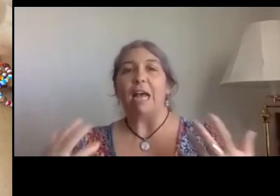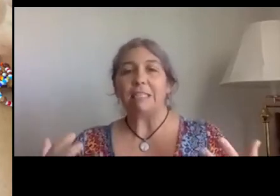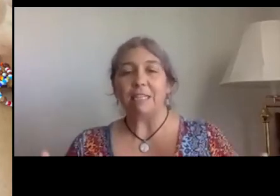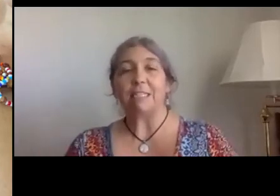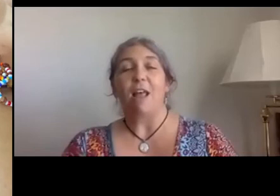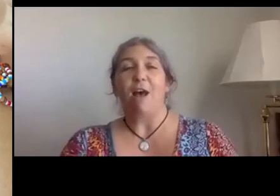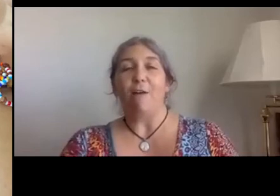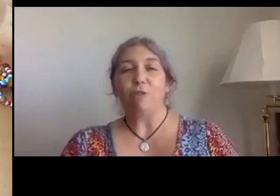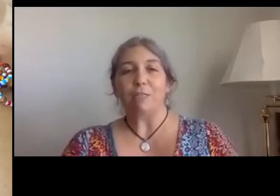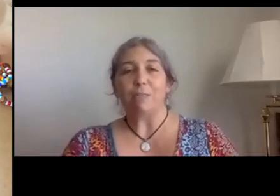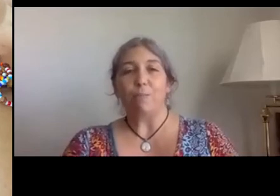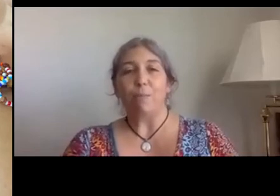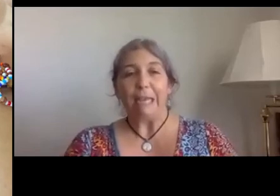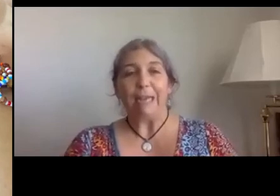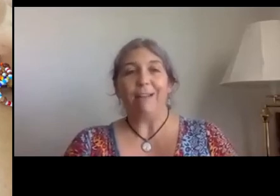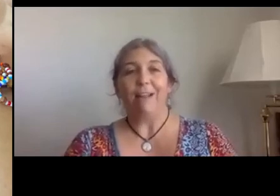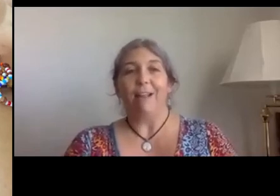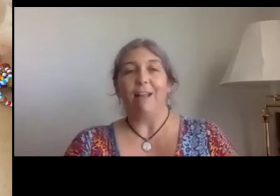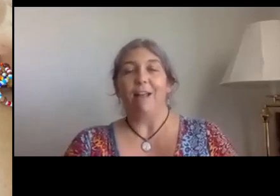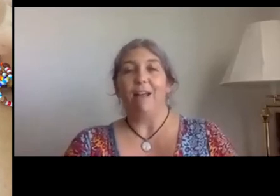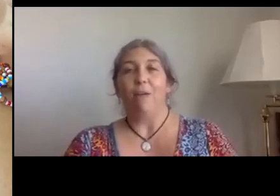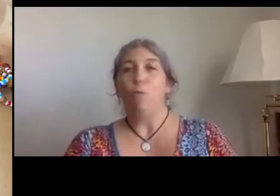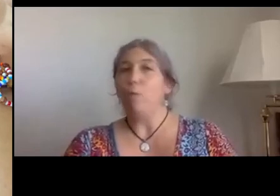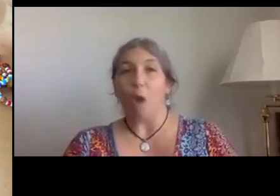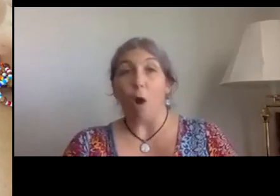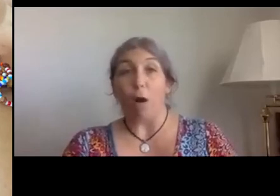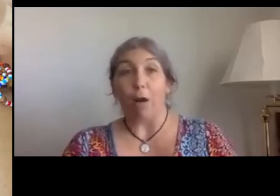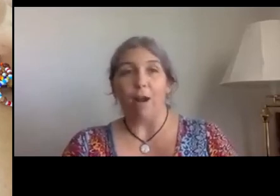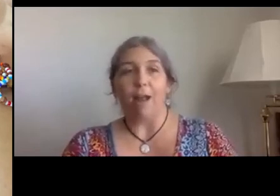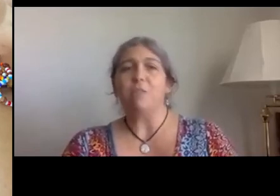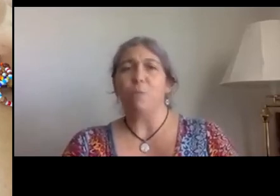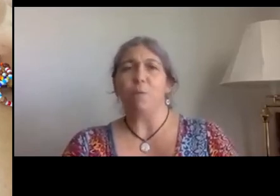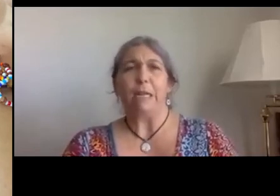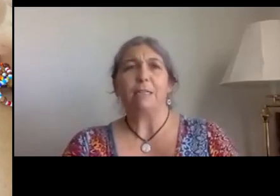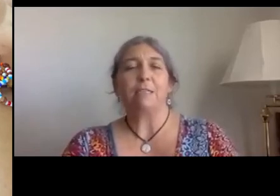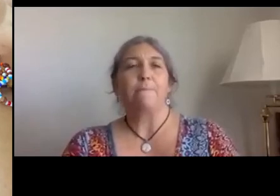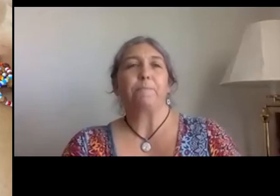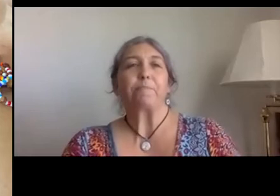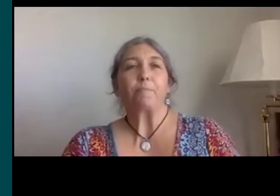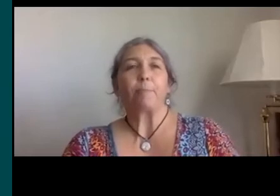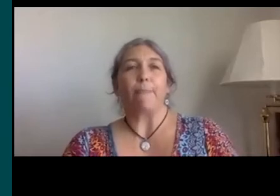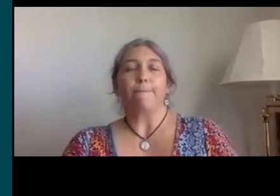the essence of just being who we are as human beings.